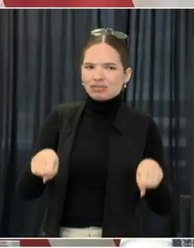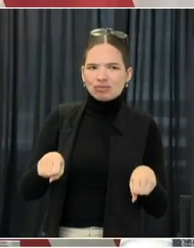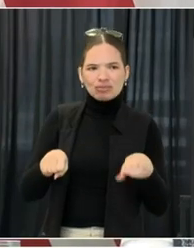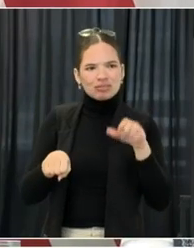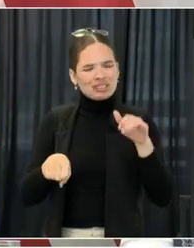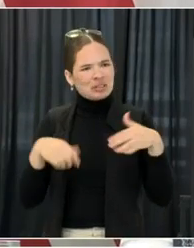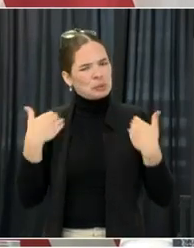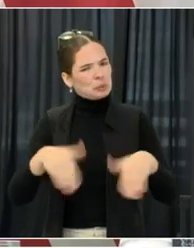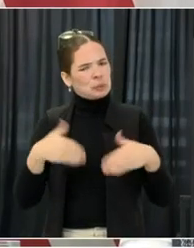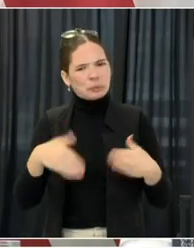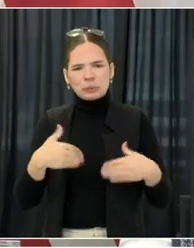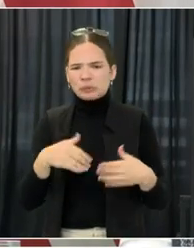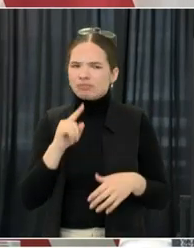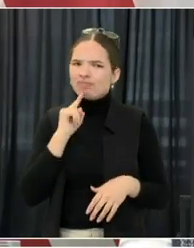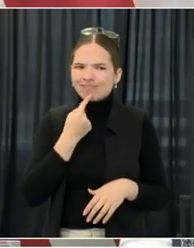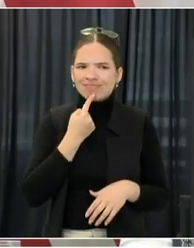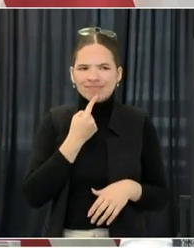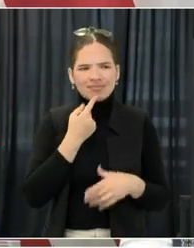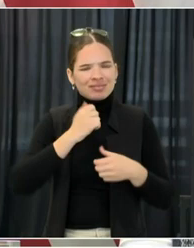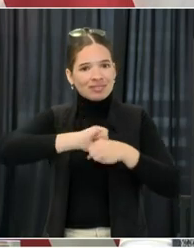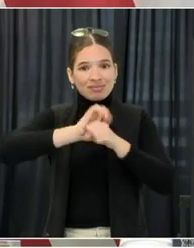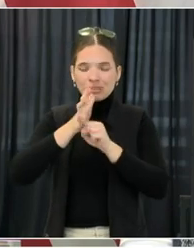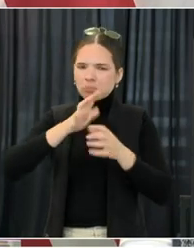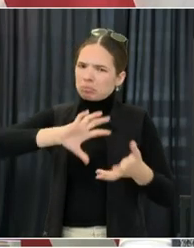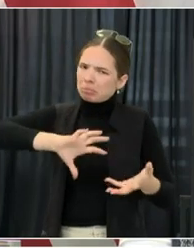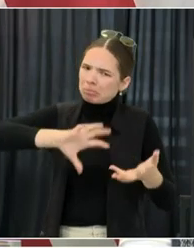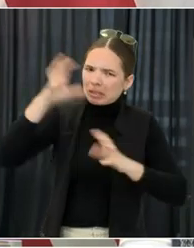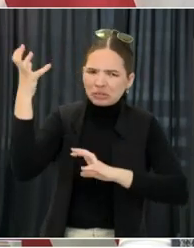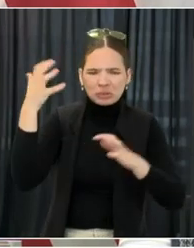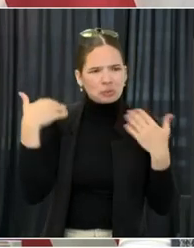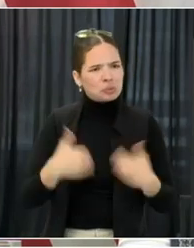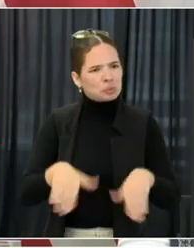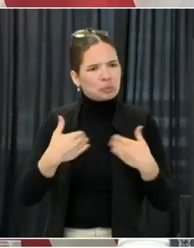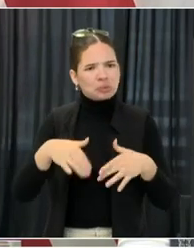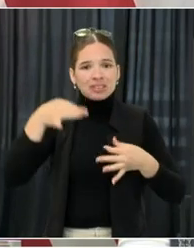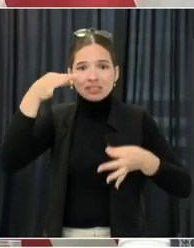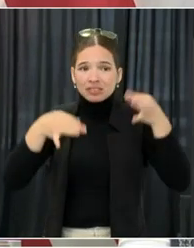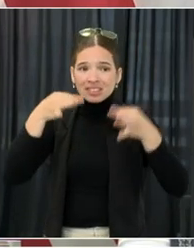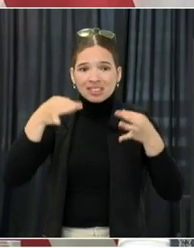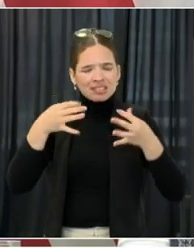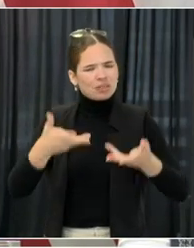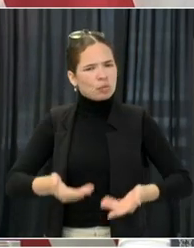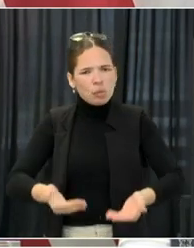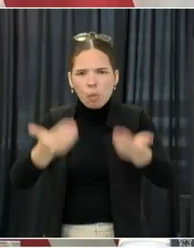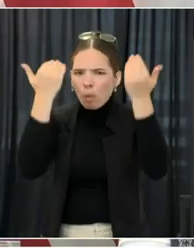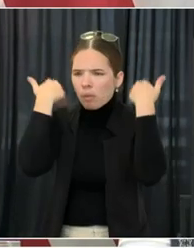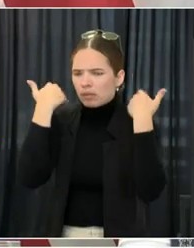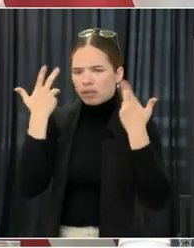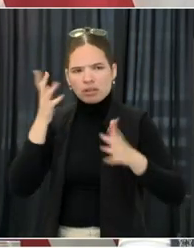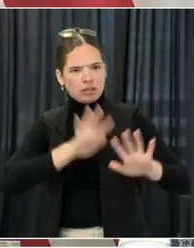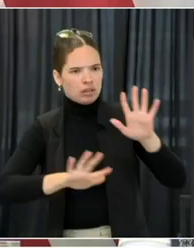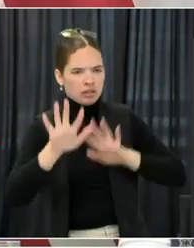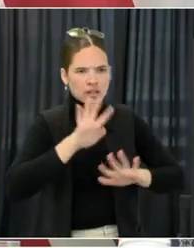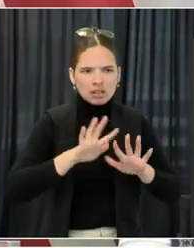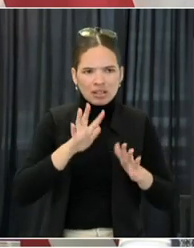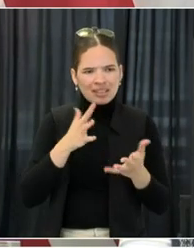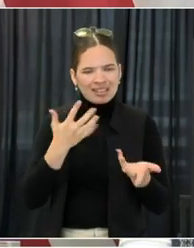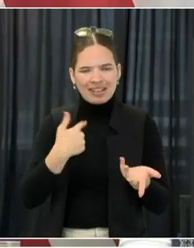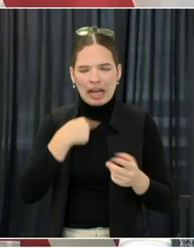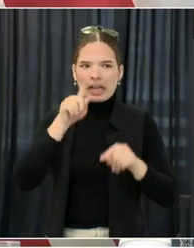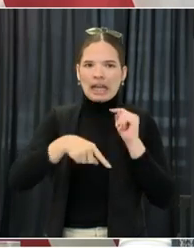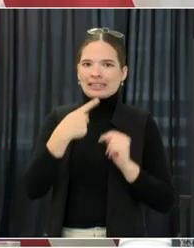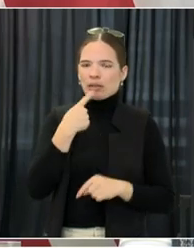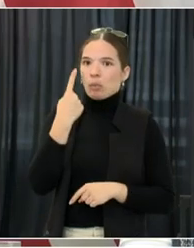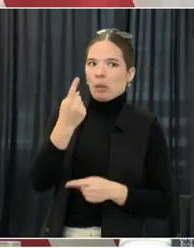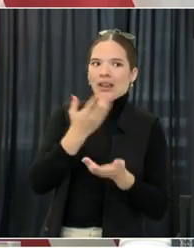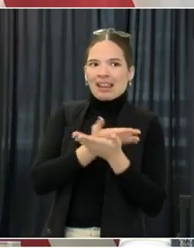a single thing that has that's impacting kind of youth violence. But I would